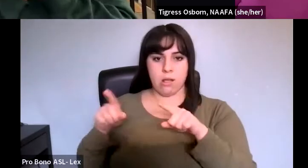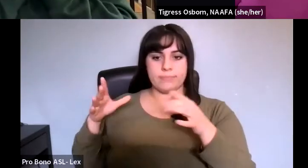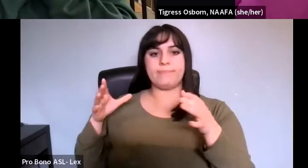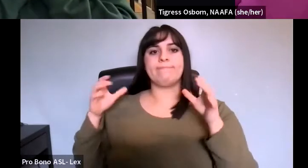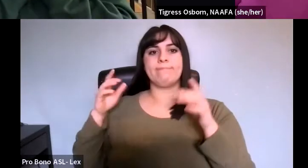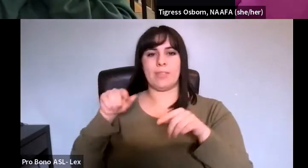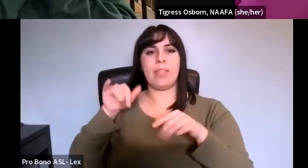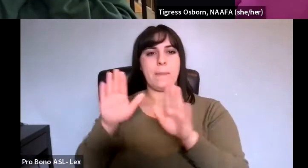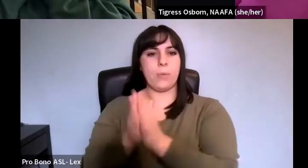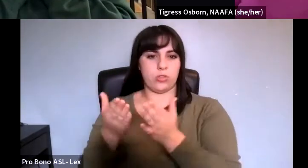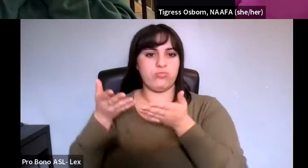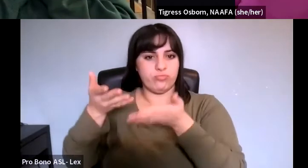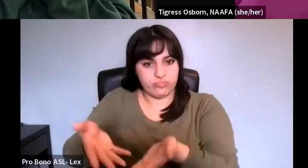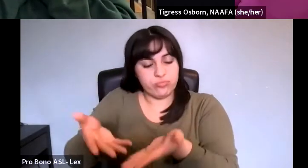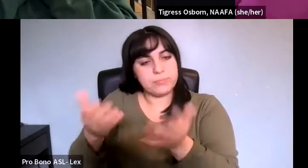that's not